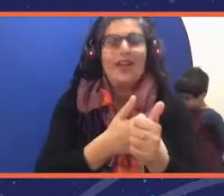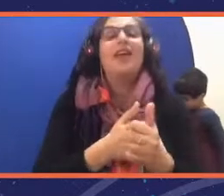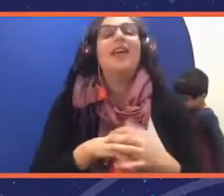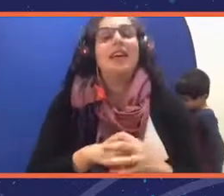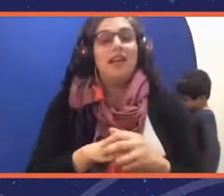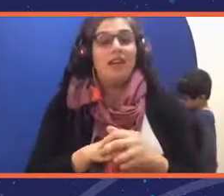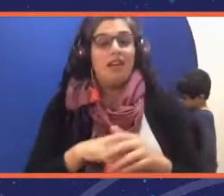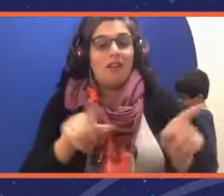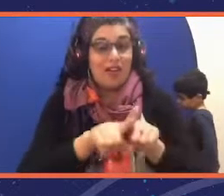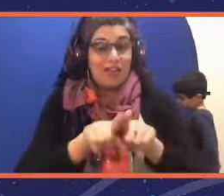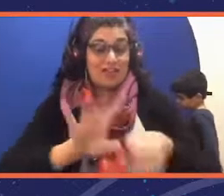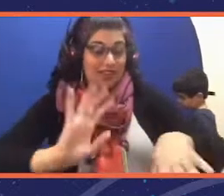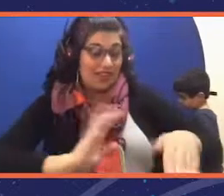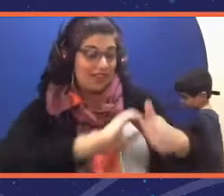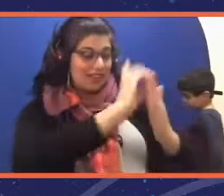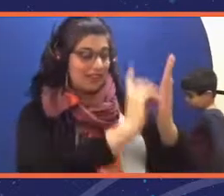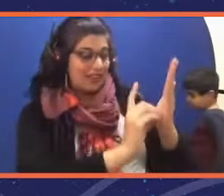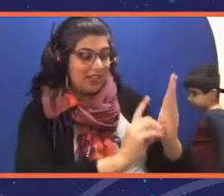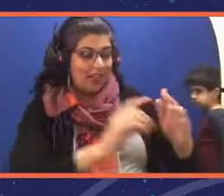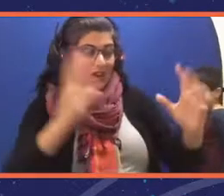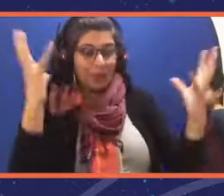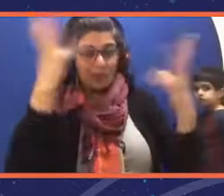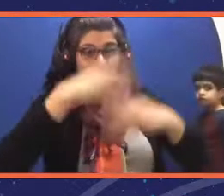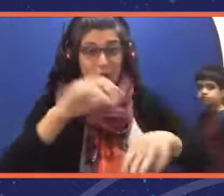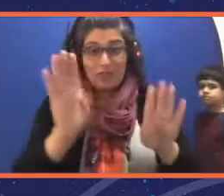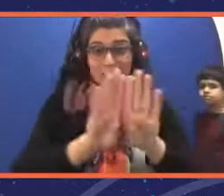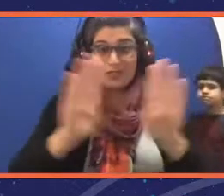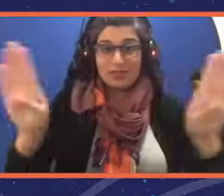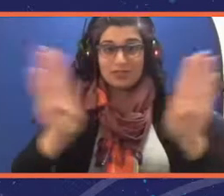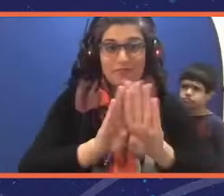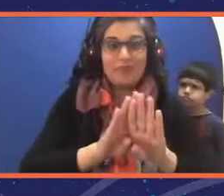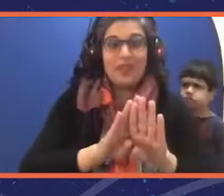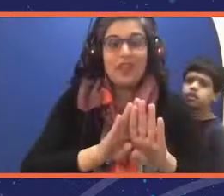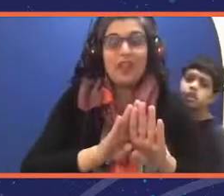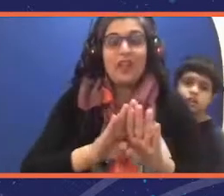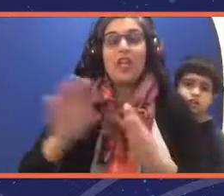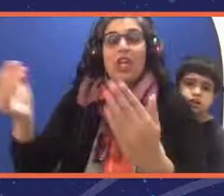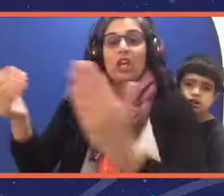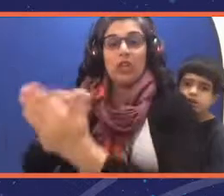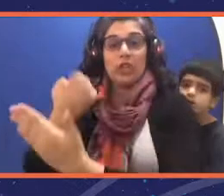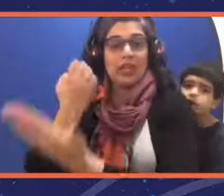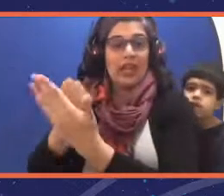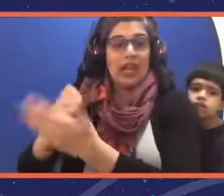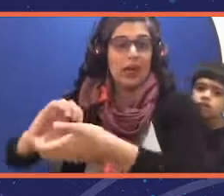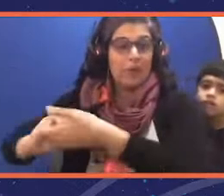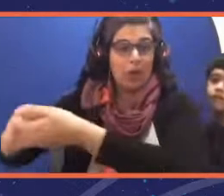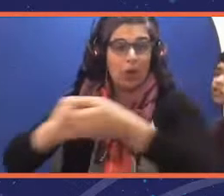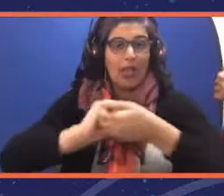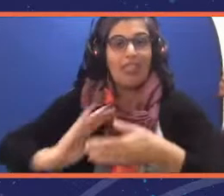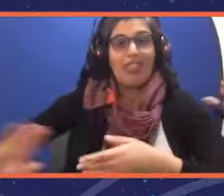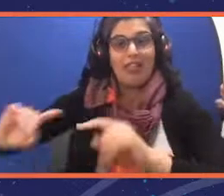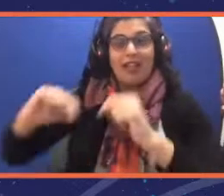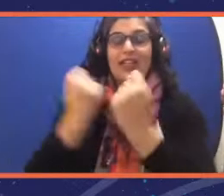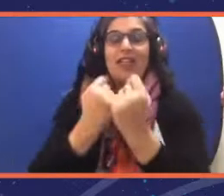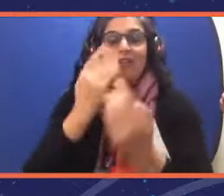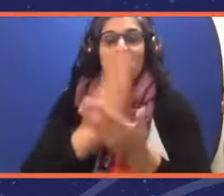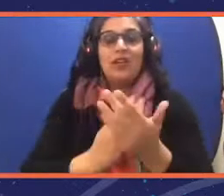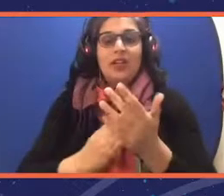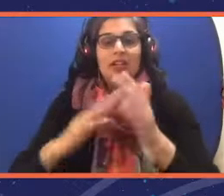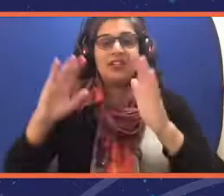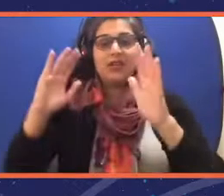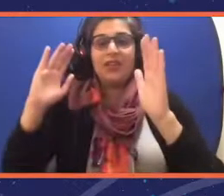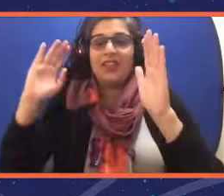set. I want to also shout out New Economy Coalition and their team for some of the graphics.